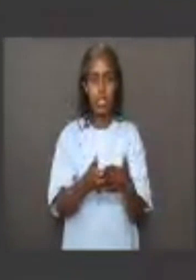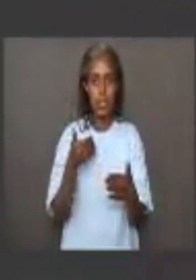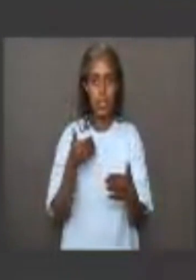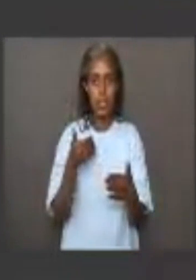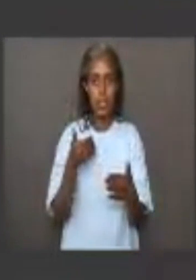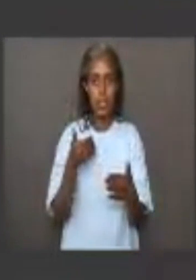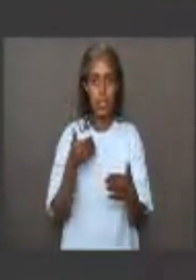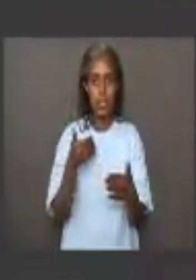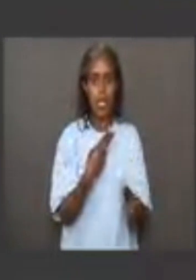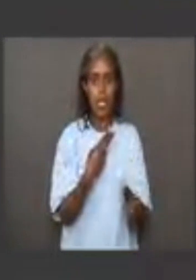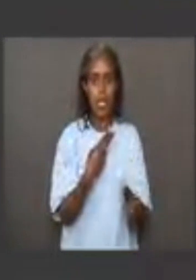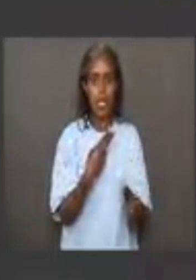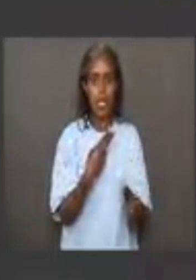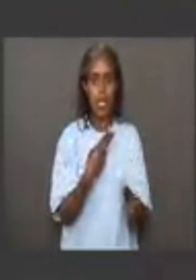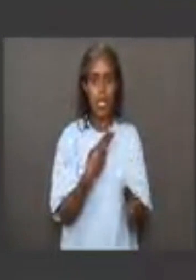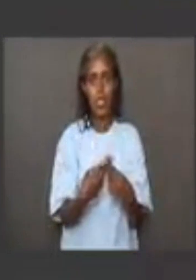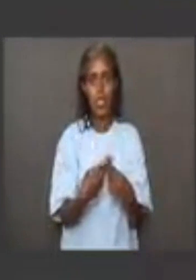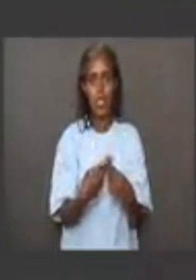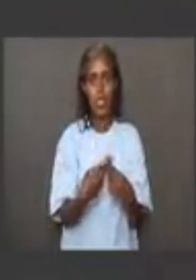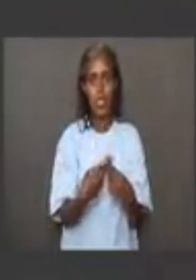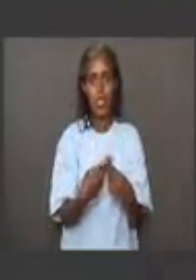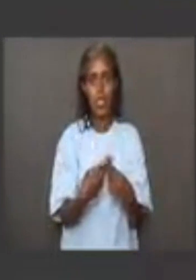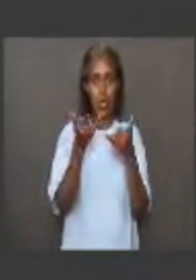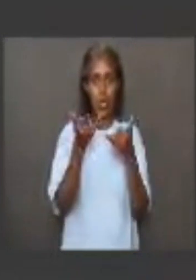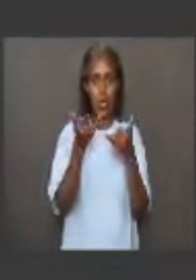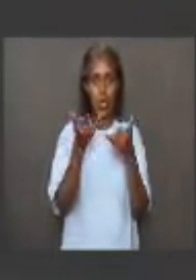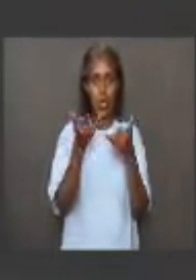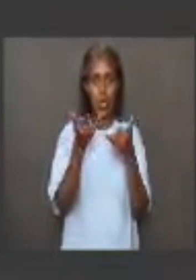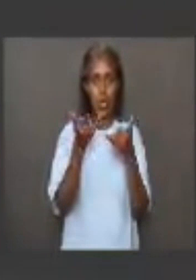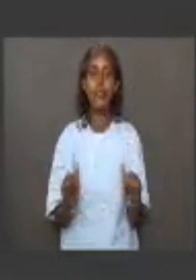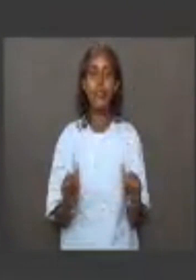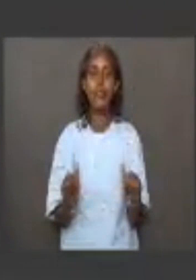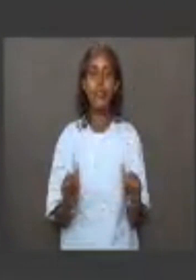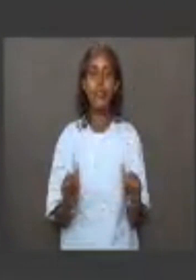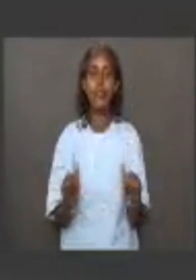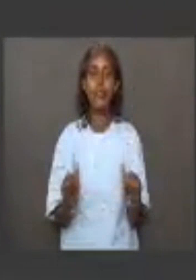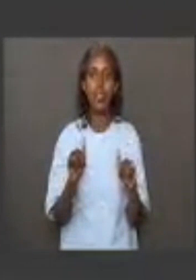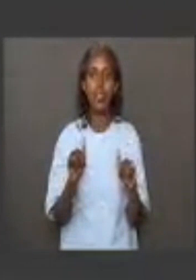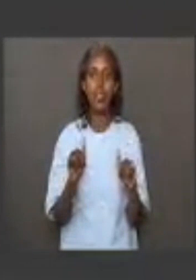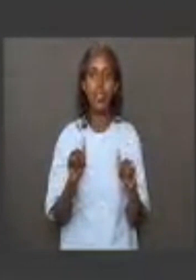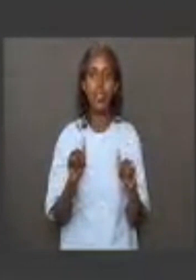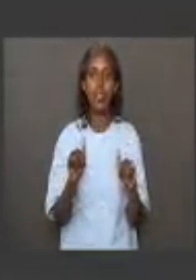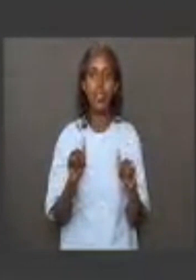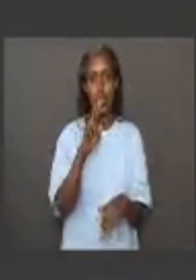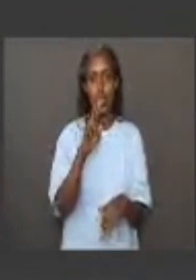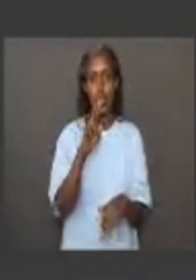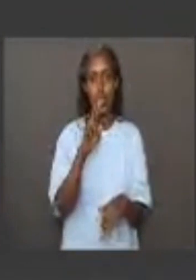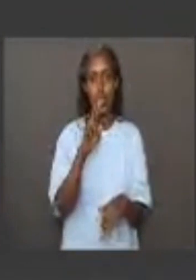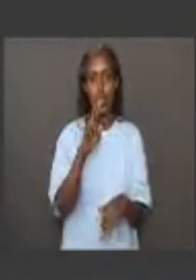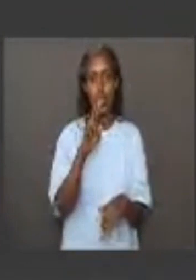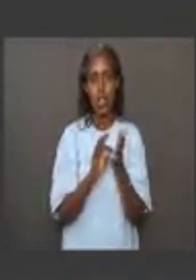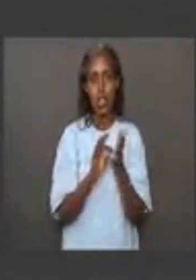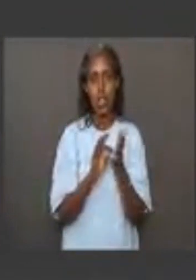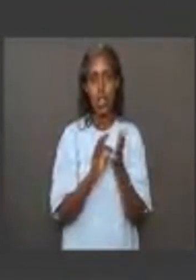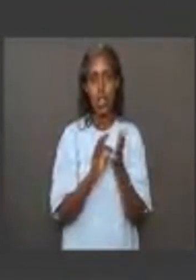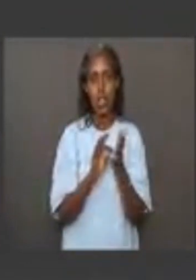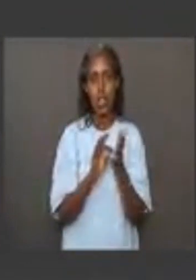multiply, or divide 2 rational numbers, you